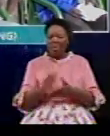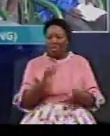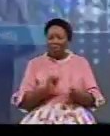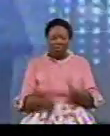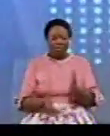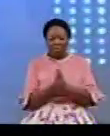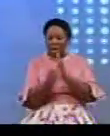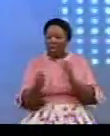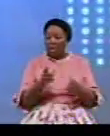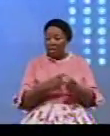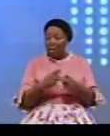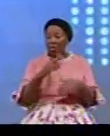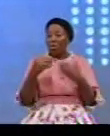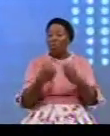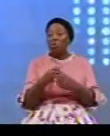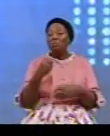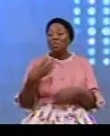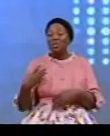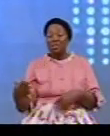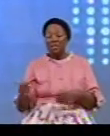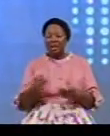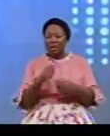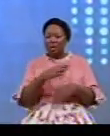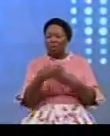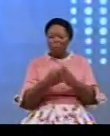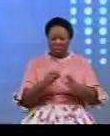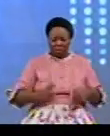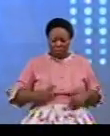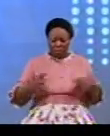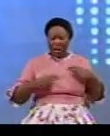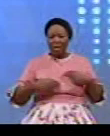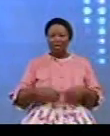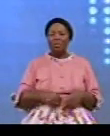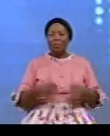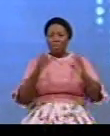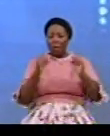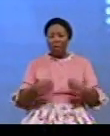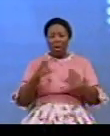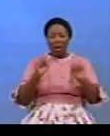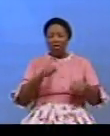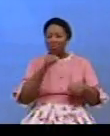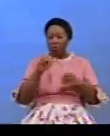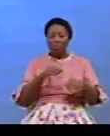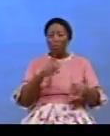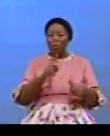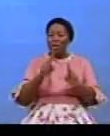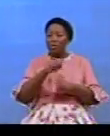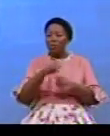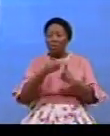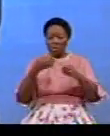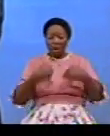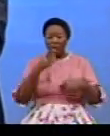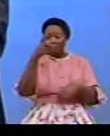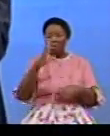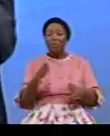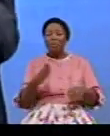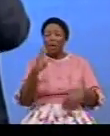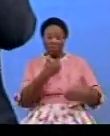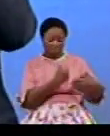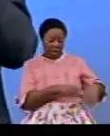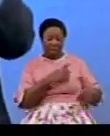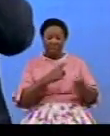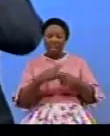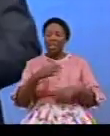difference between the prodigal son and the pardoned son is the difference